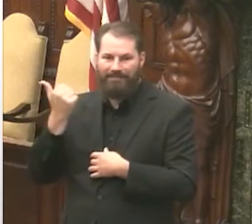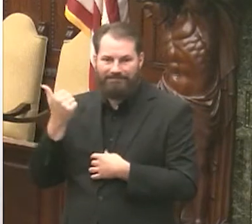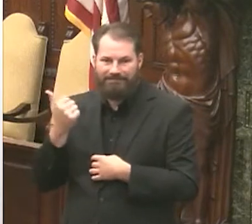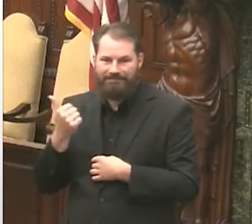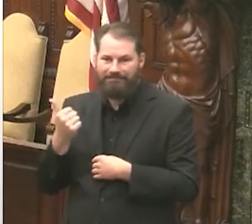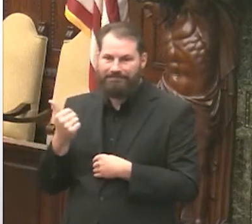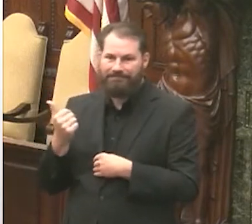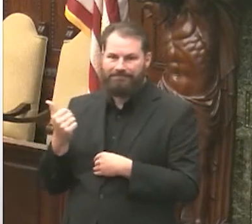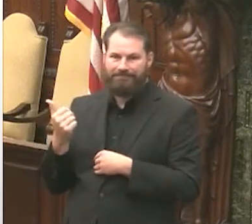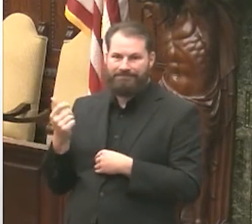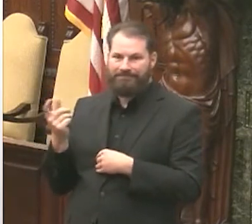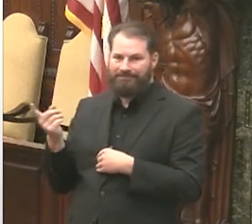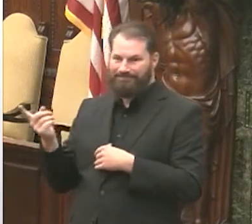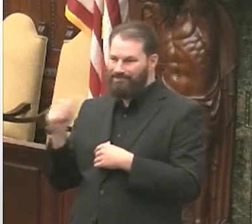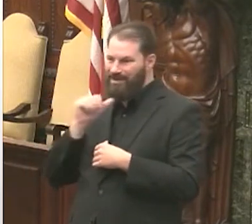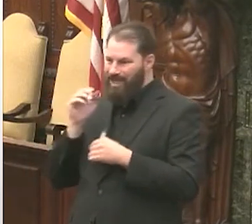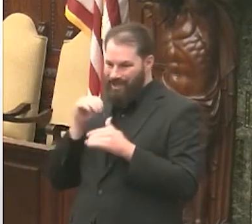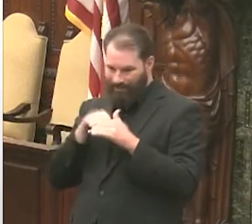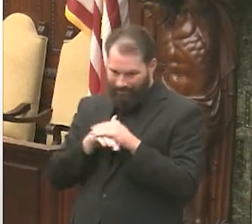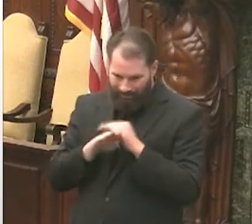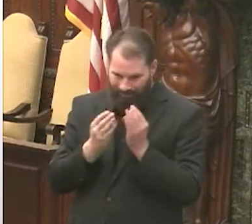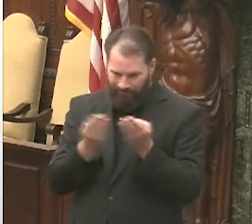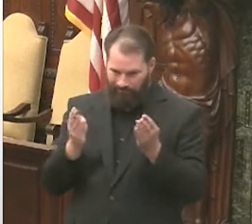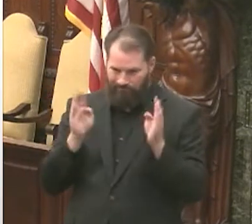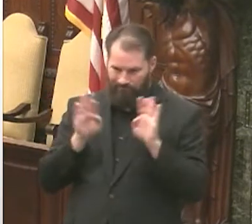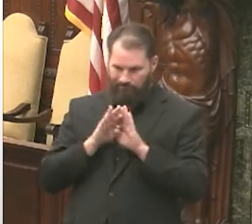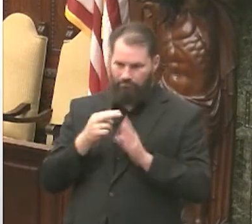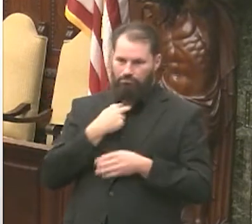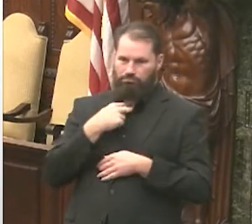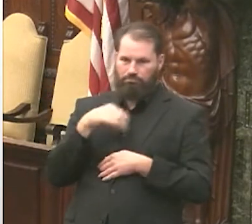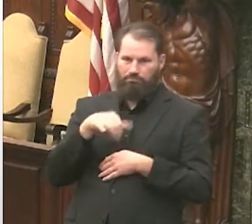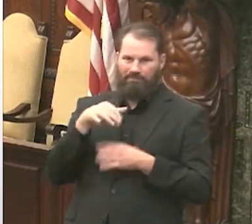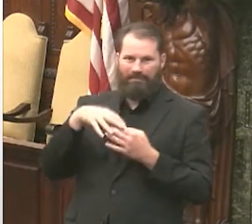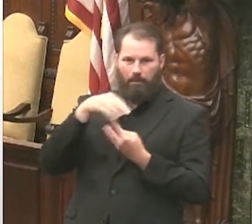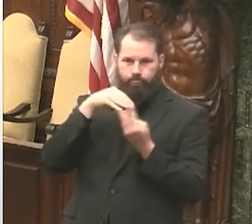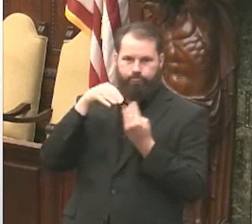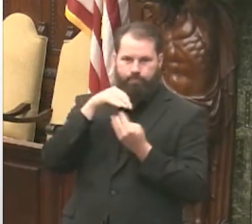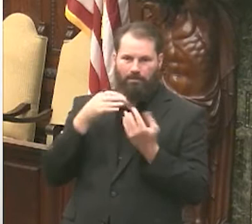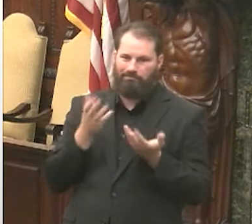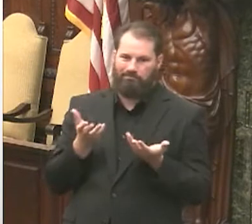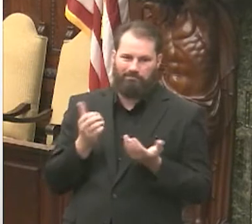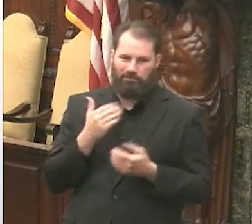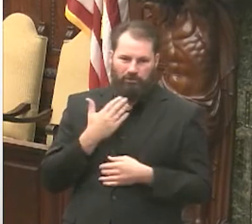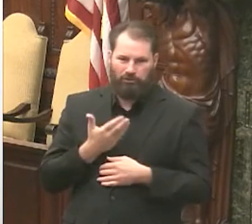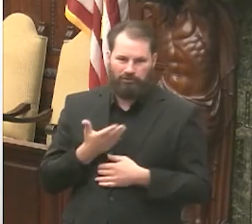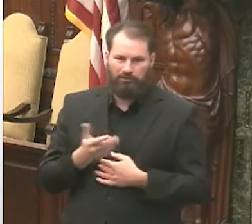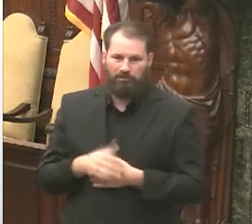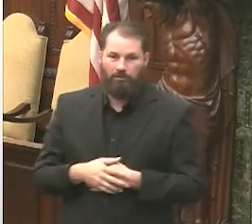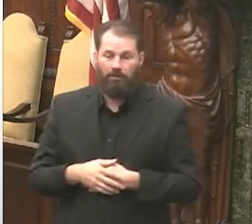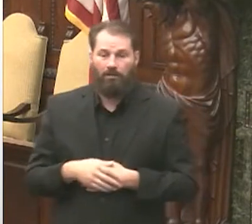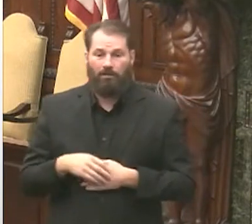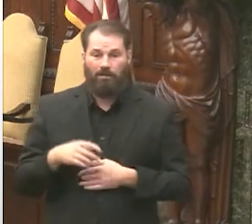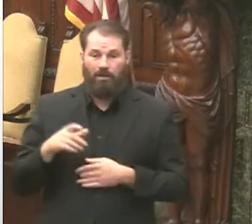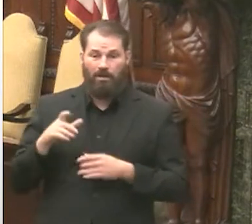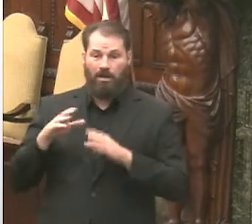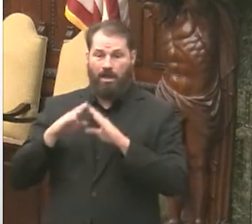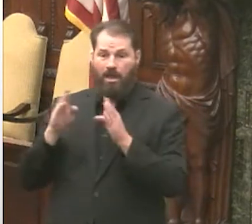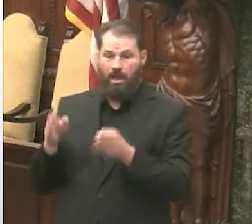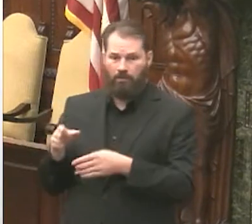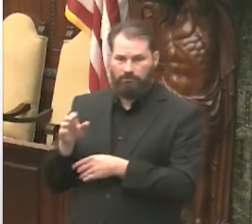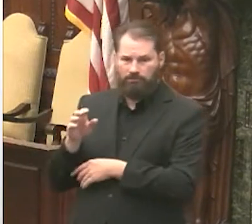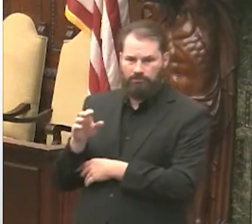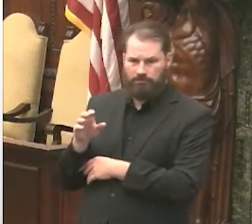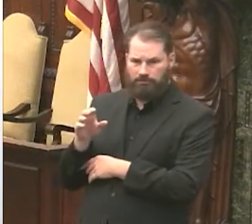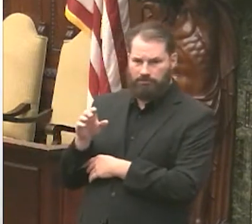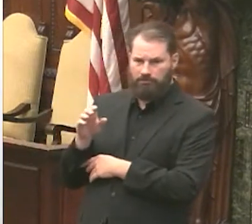environment. The last question I have for you. I think there's a House bill, 2513, in the legislature that's passed the House, passed